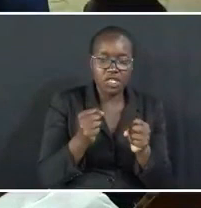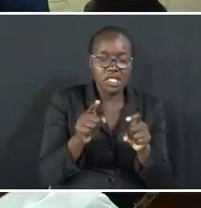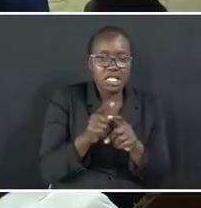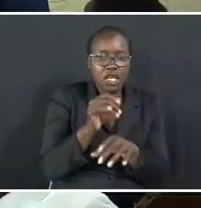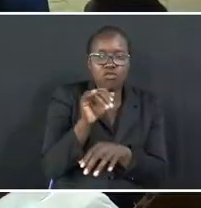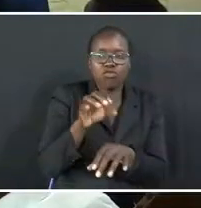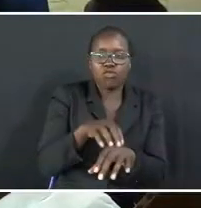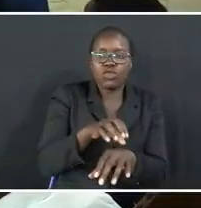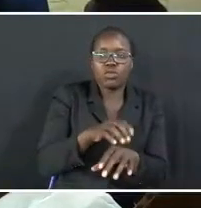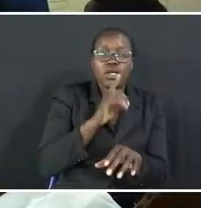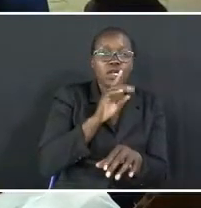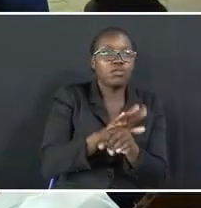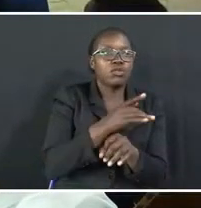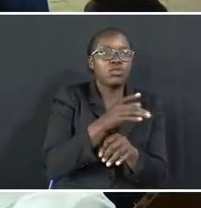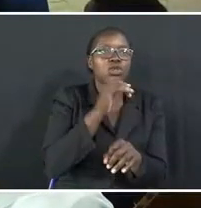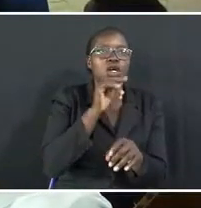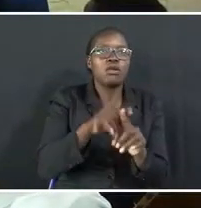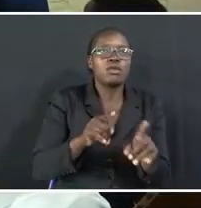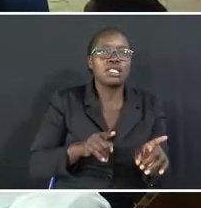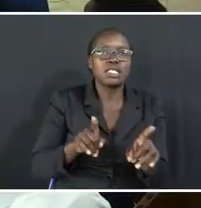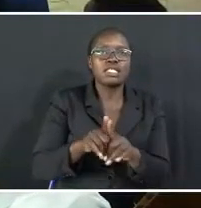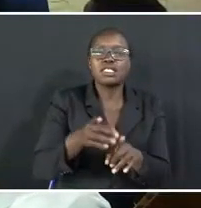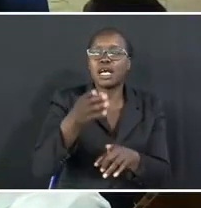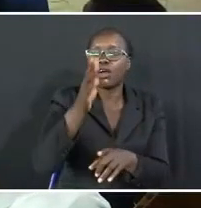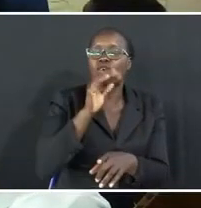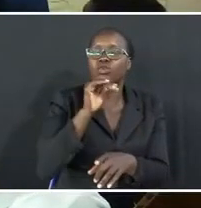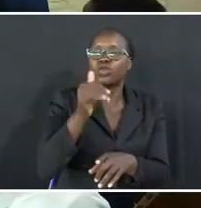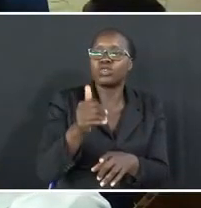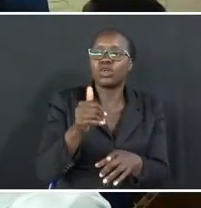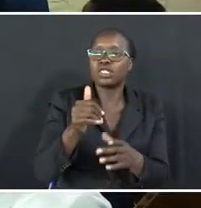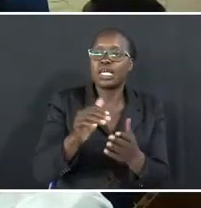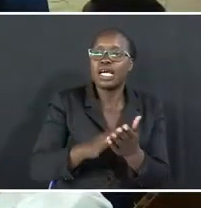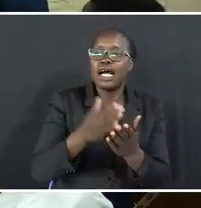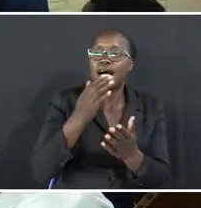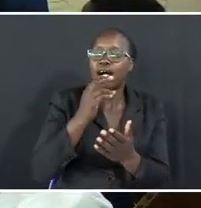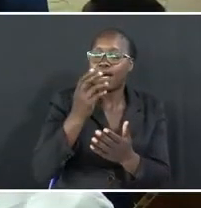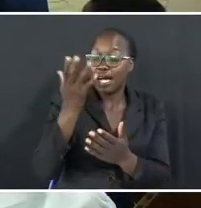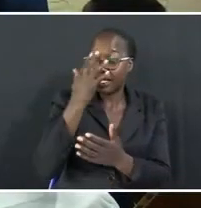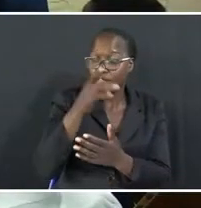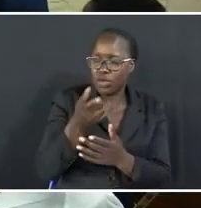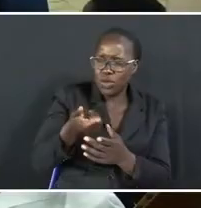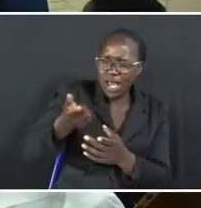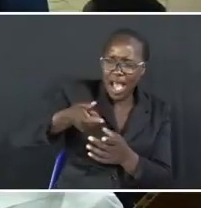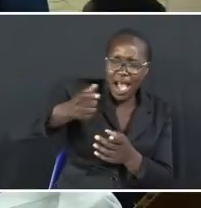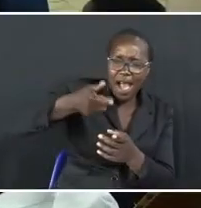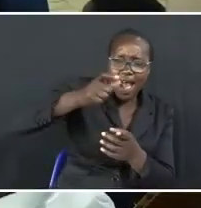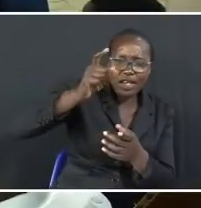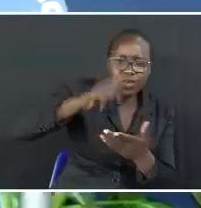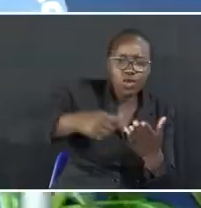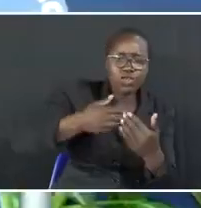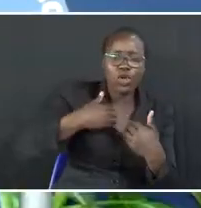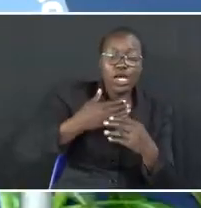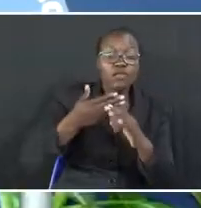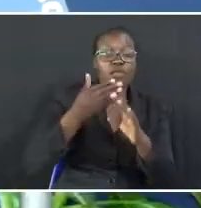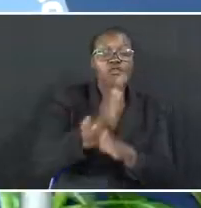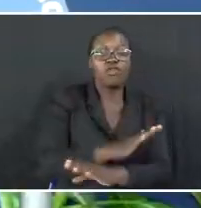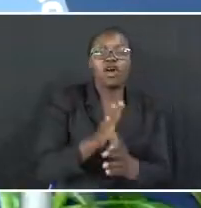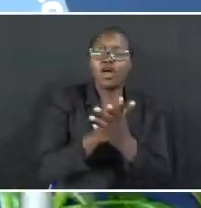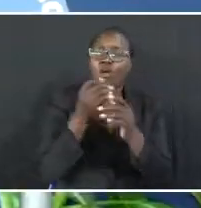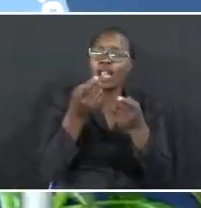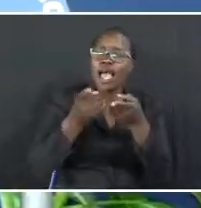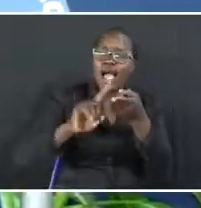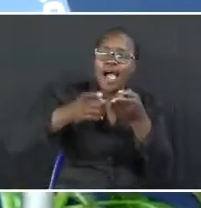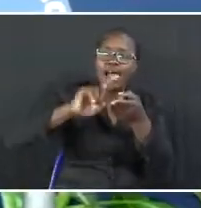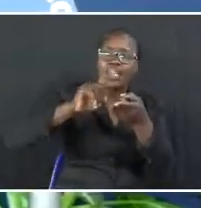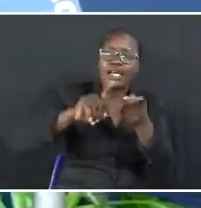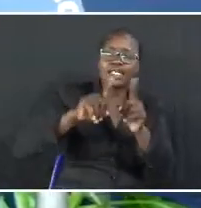was. And I promise you, my brother and sister, God will not take it away from you. He will add on to what you had before. He will multiply it